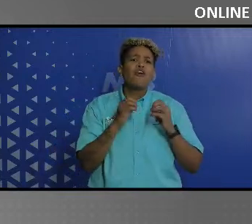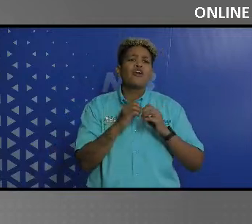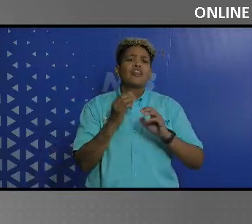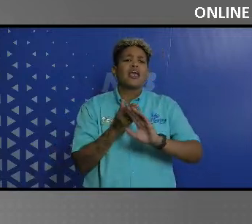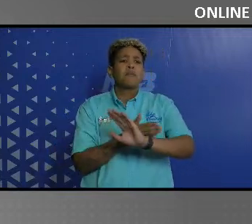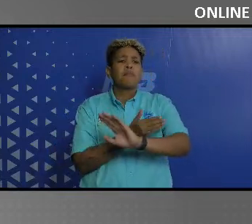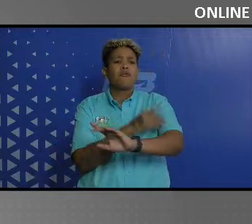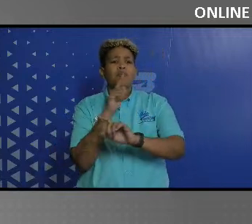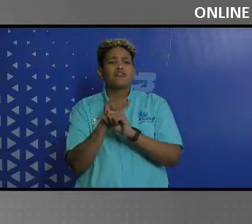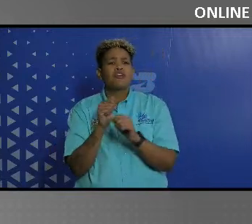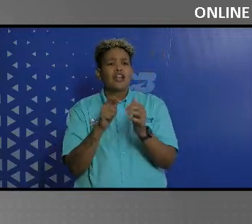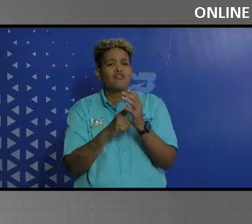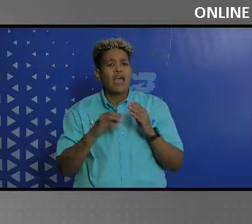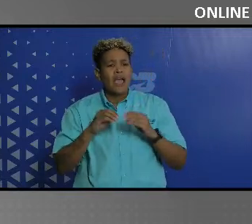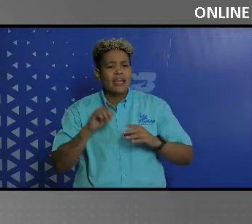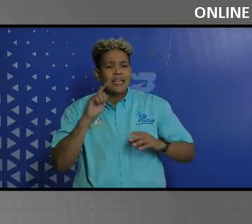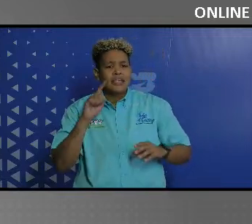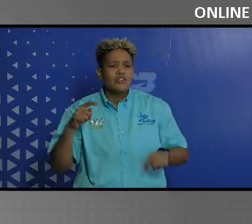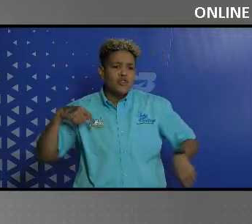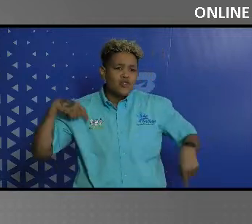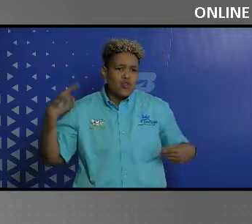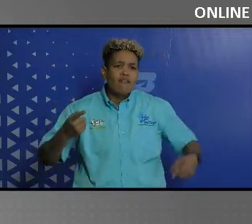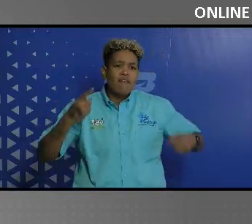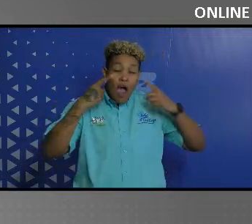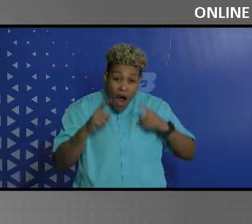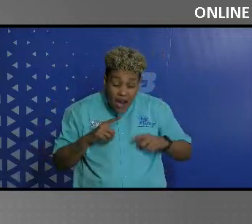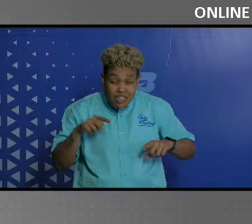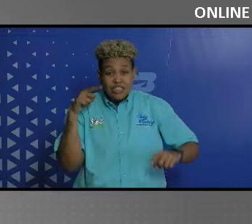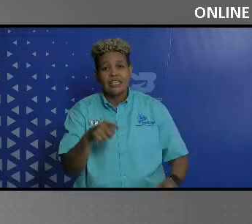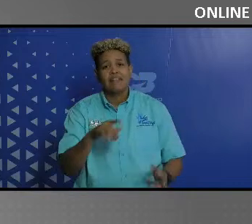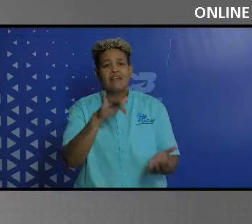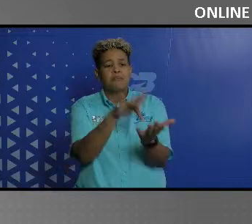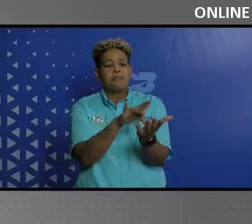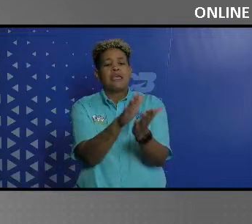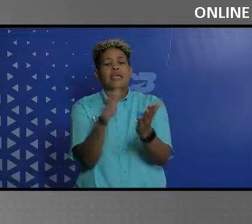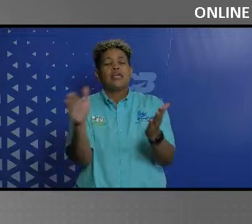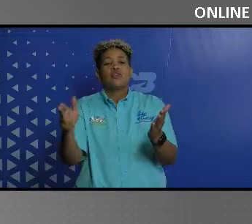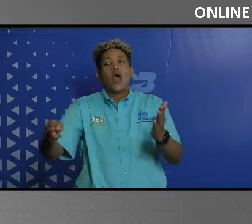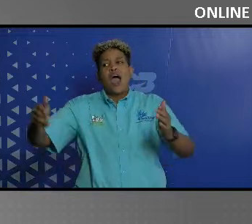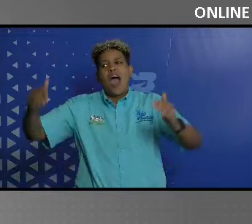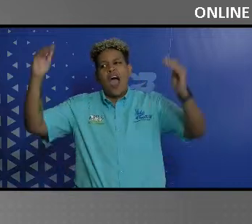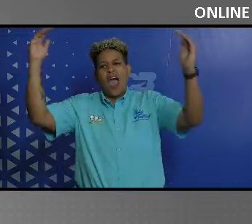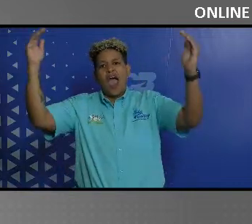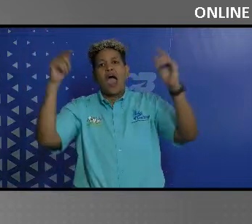improvements required insofar as achieving that mid to high